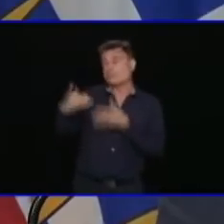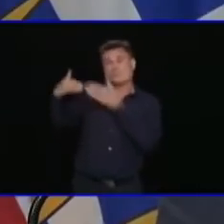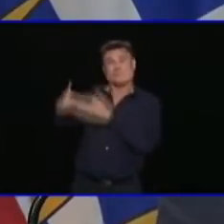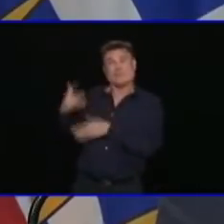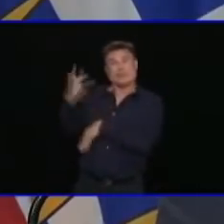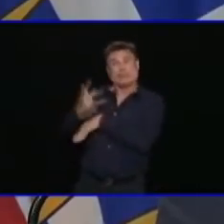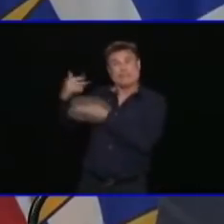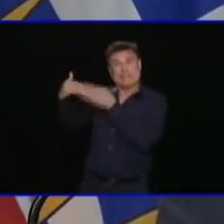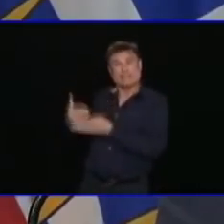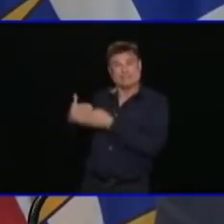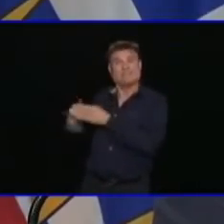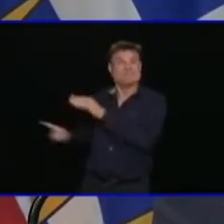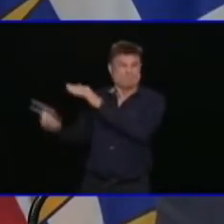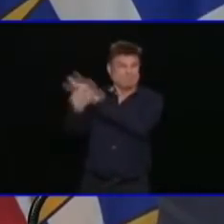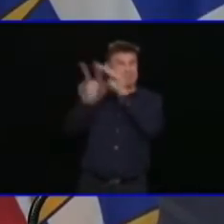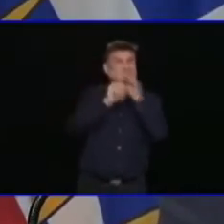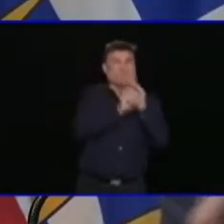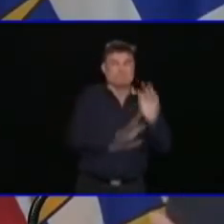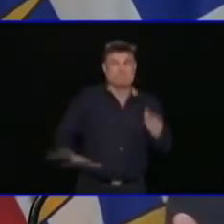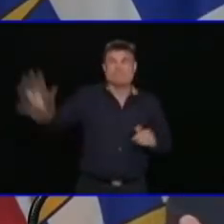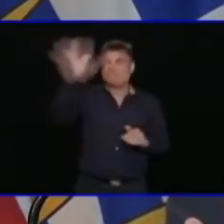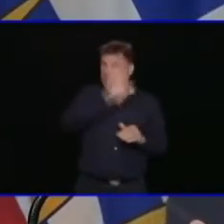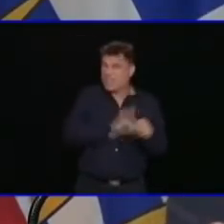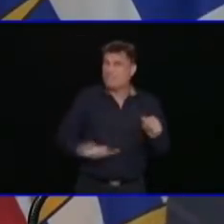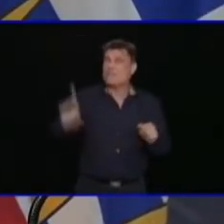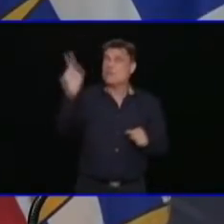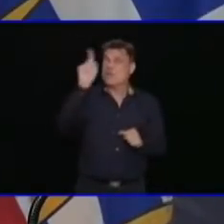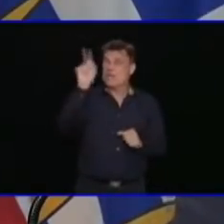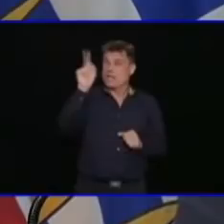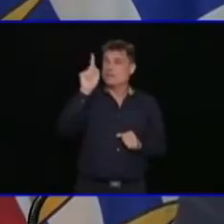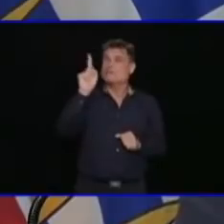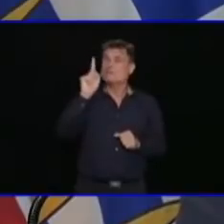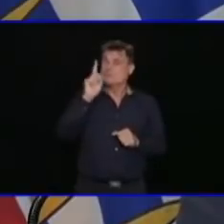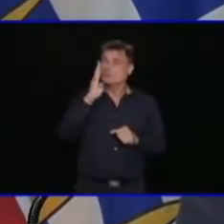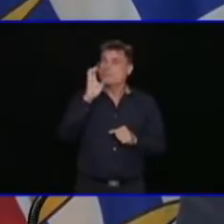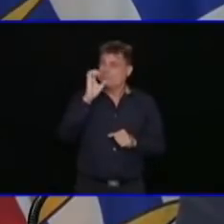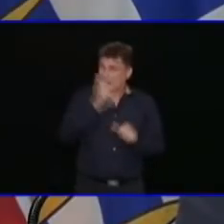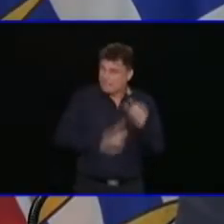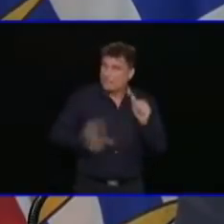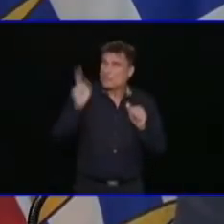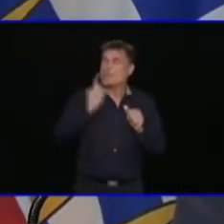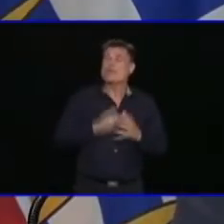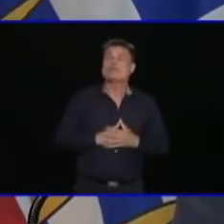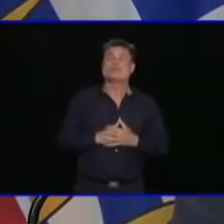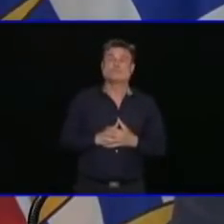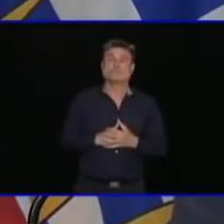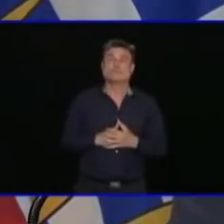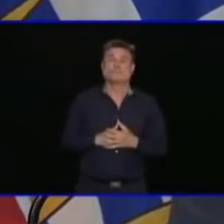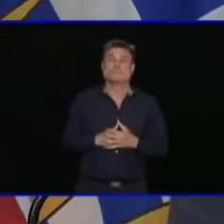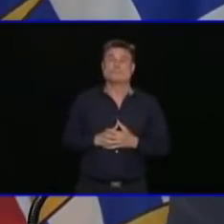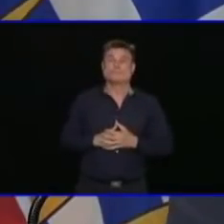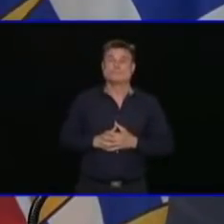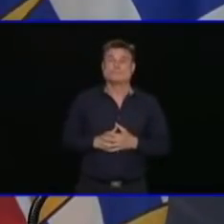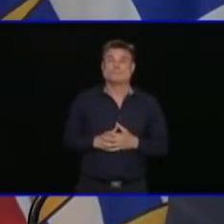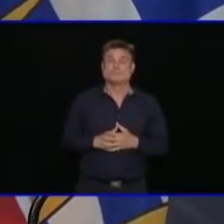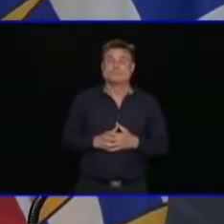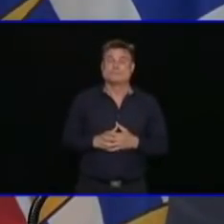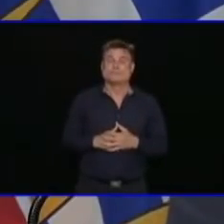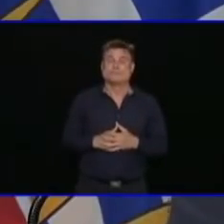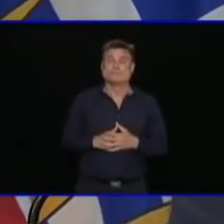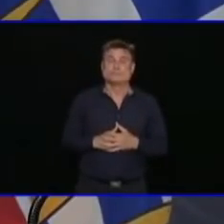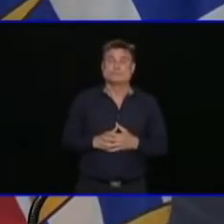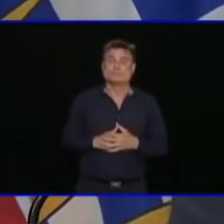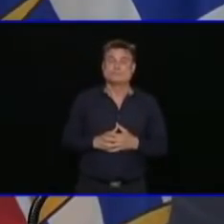virus continues to circulate. And as we are moving, we are bringing it with us. Although a good number of